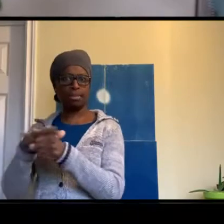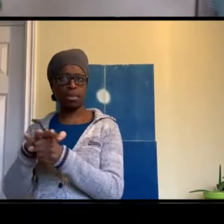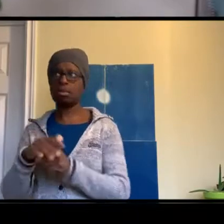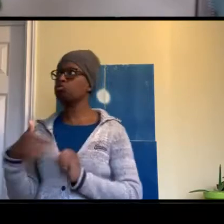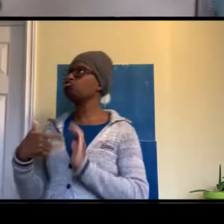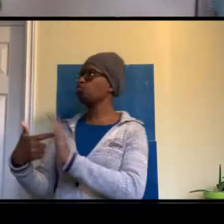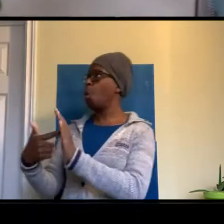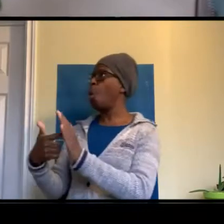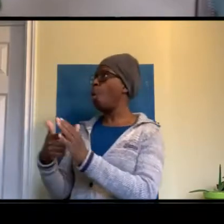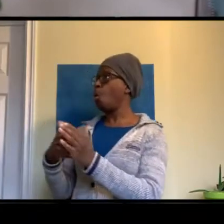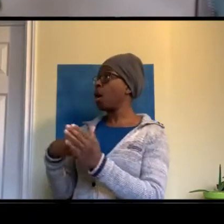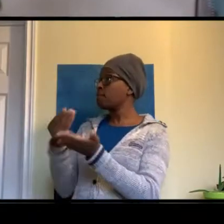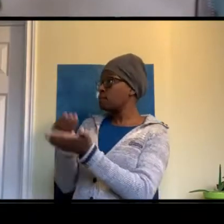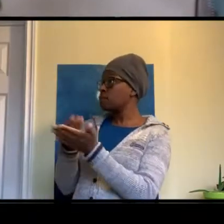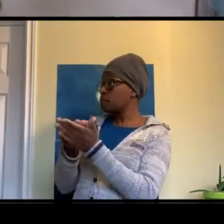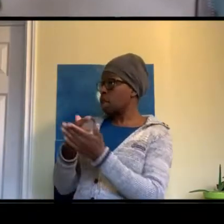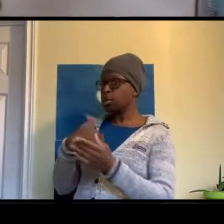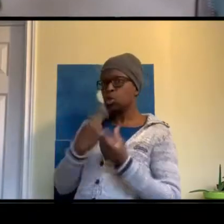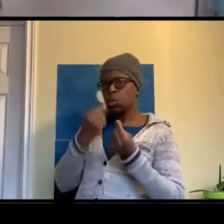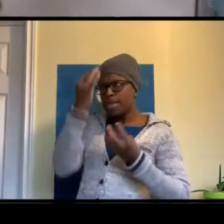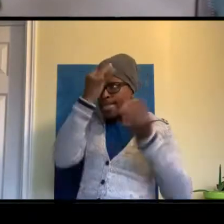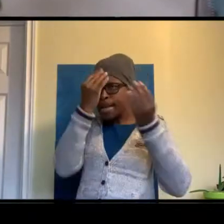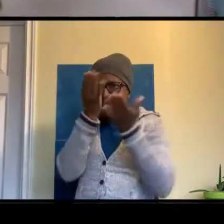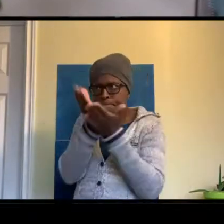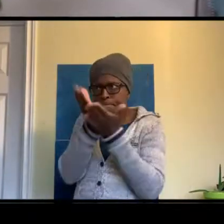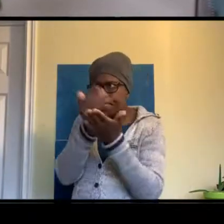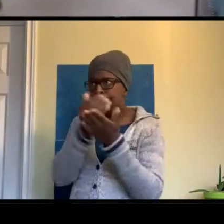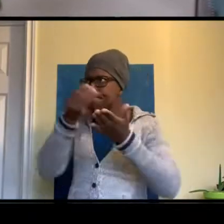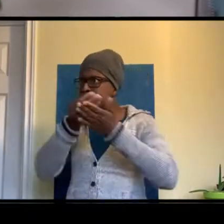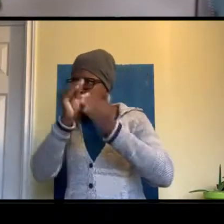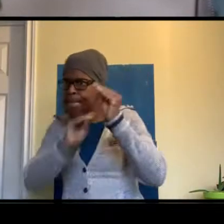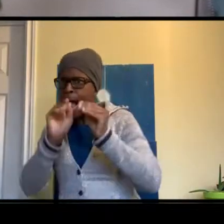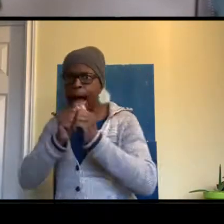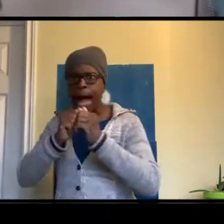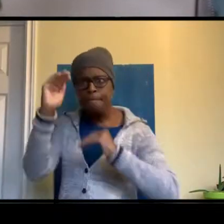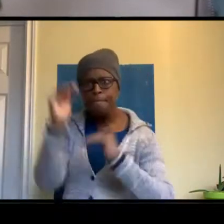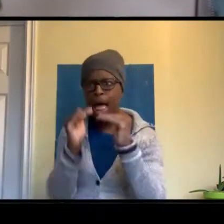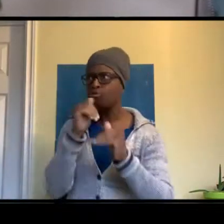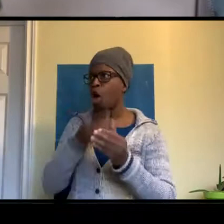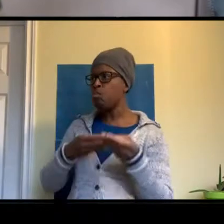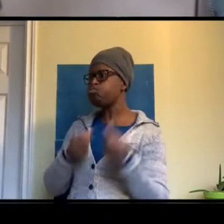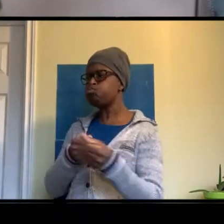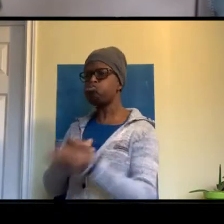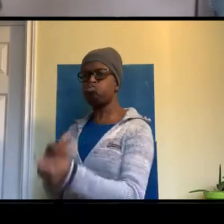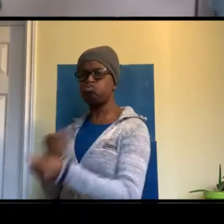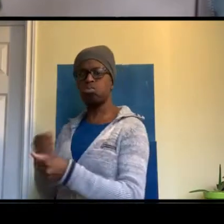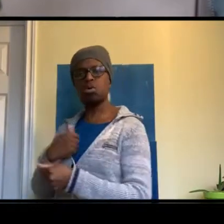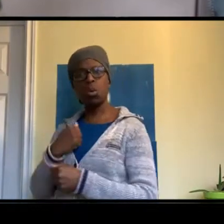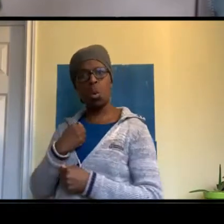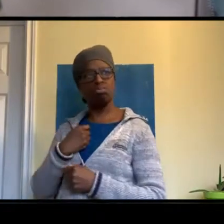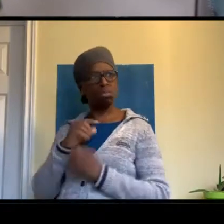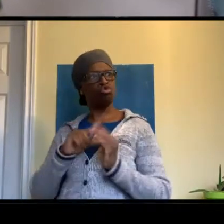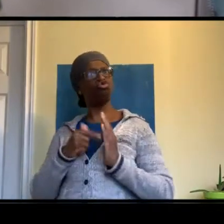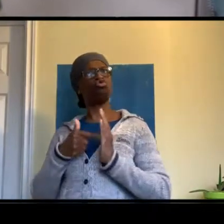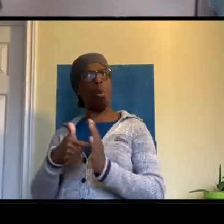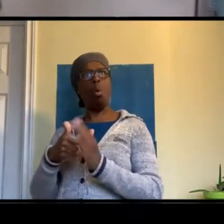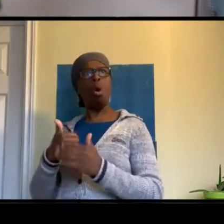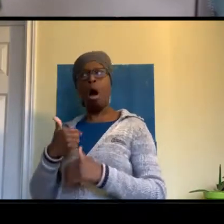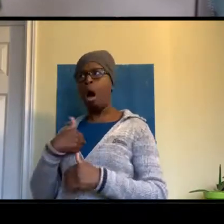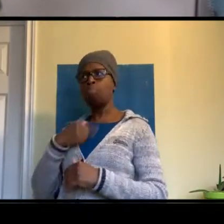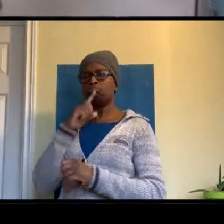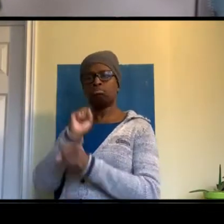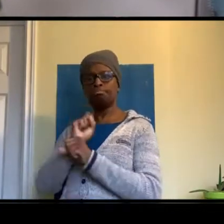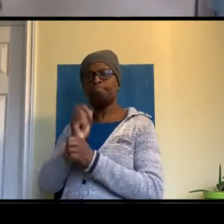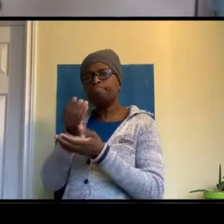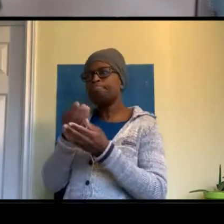It helps them to sort of understand the scope and the scale of your project, but also your ability to make the money